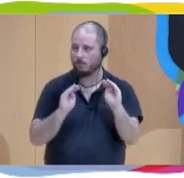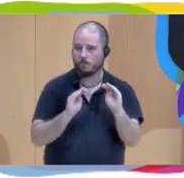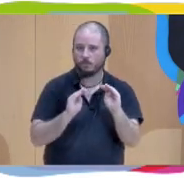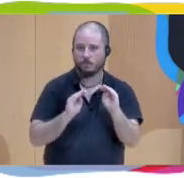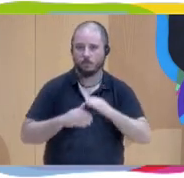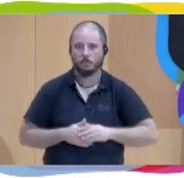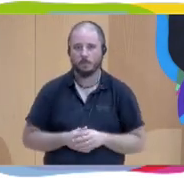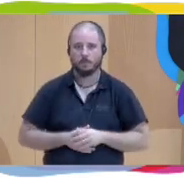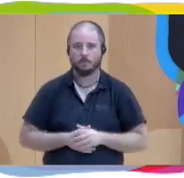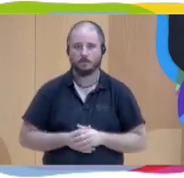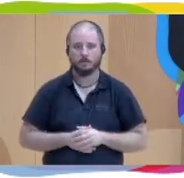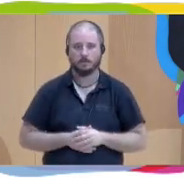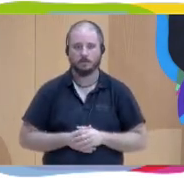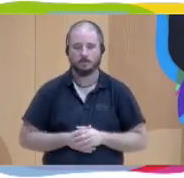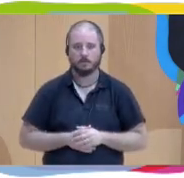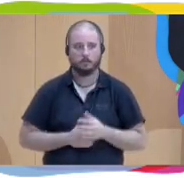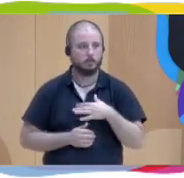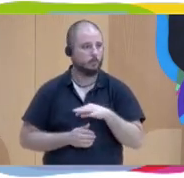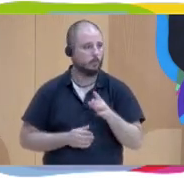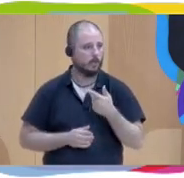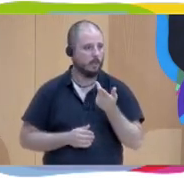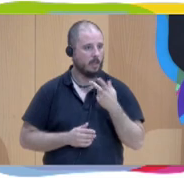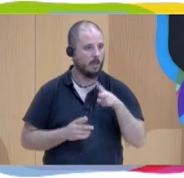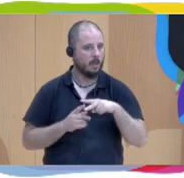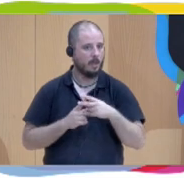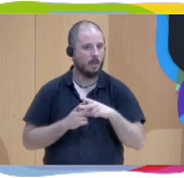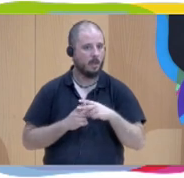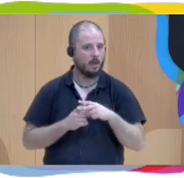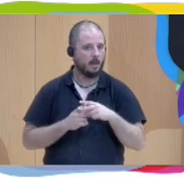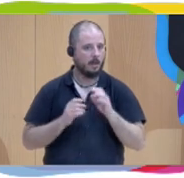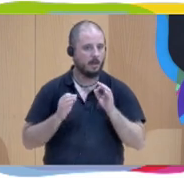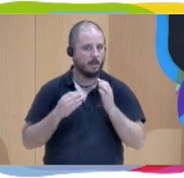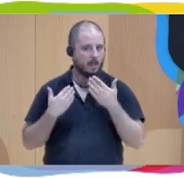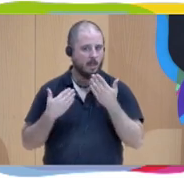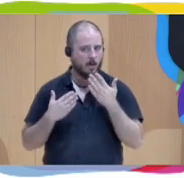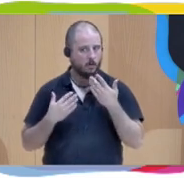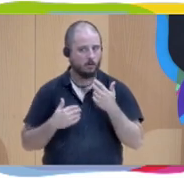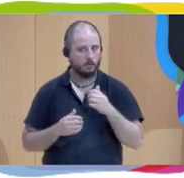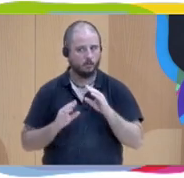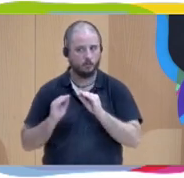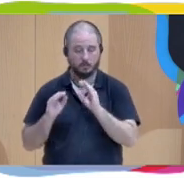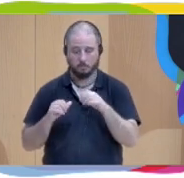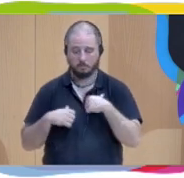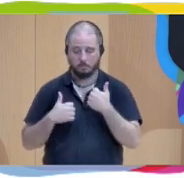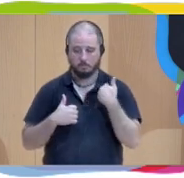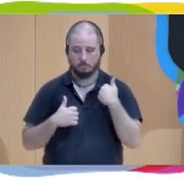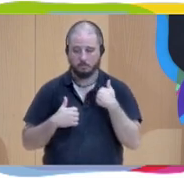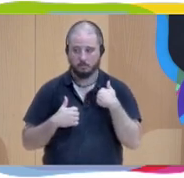this train has started running, you can't stop it anymore. So, that's the answer.